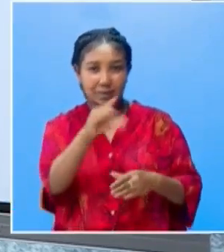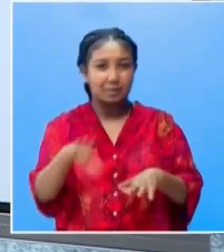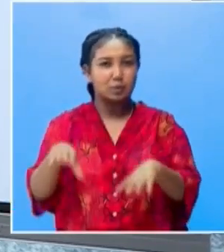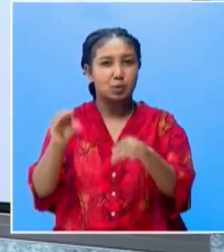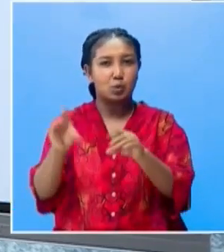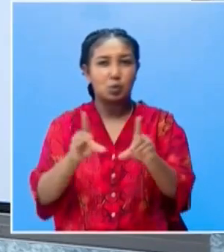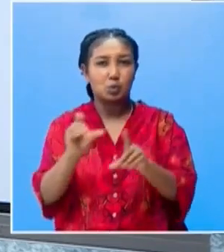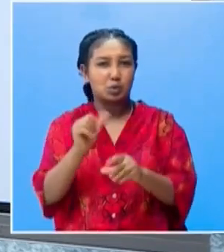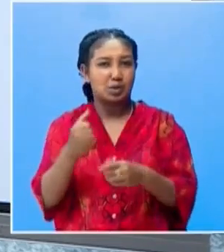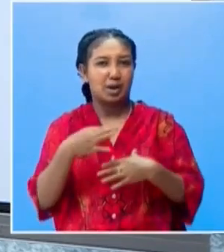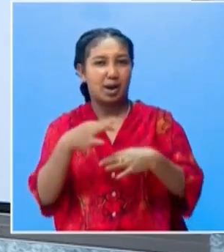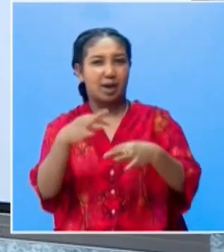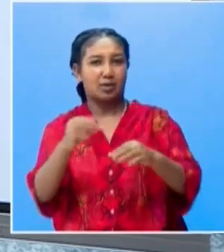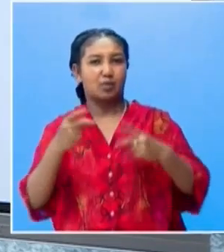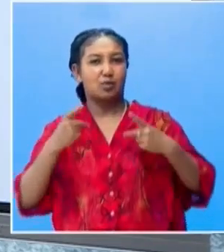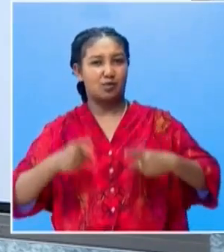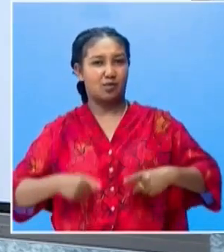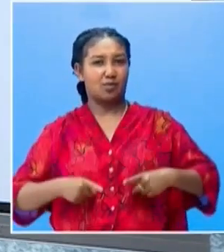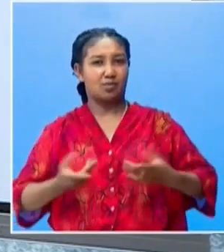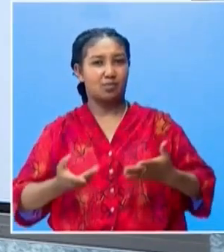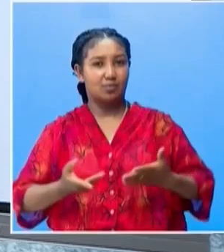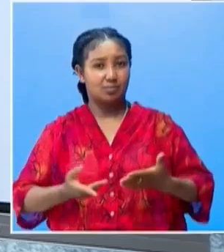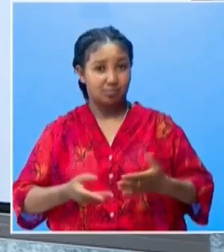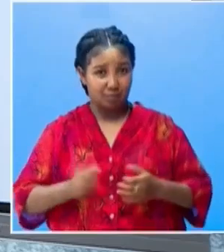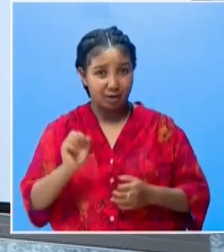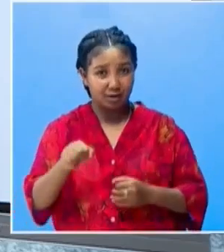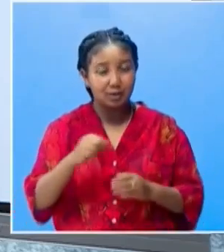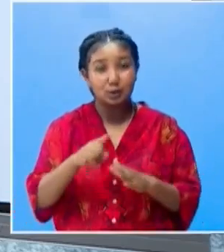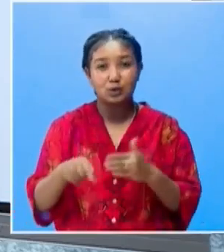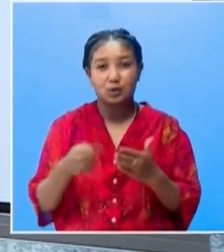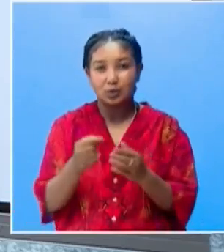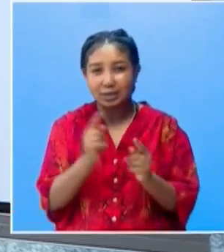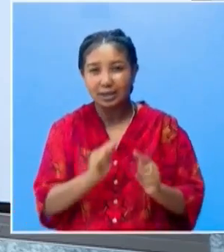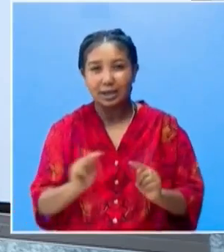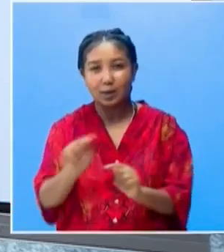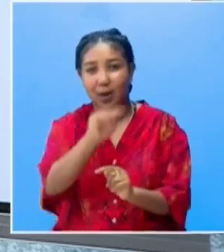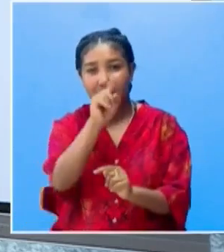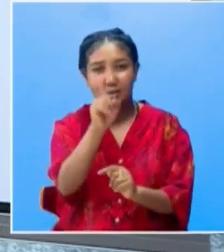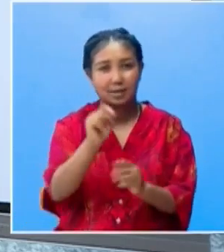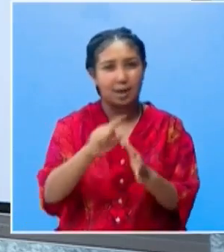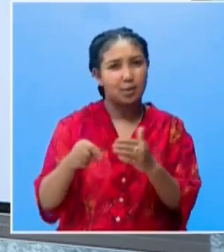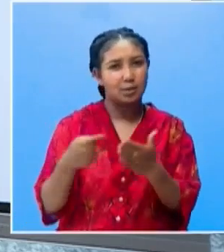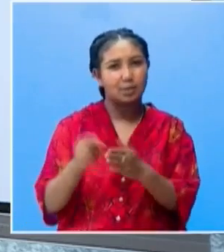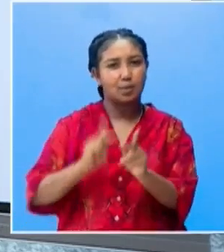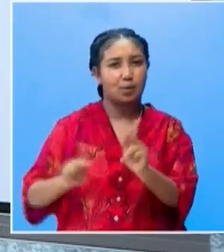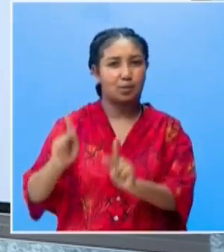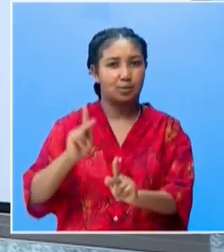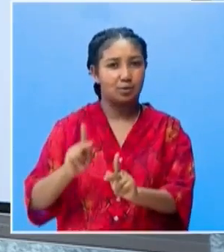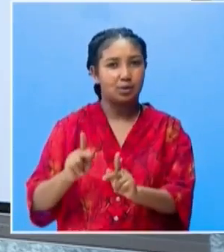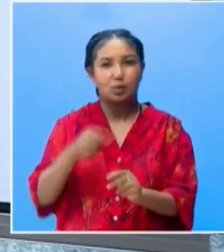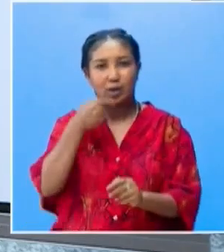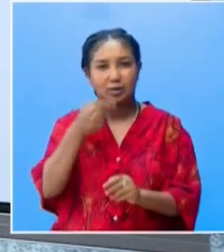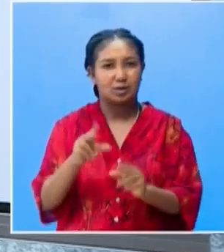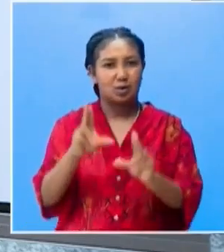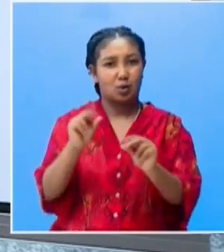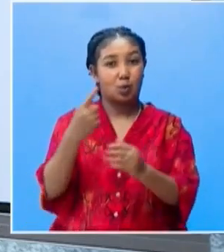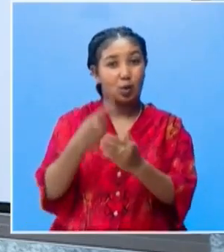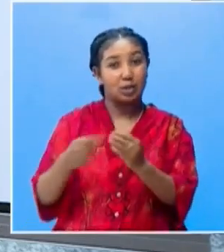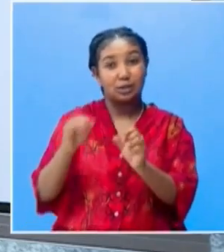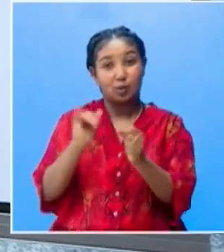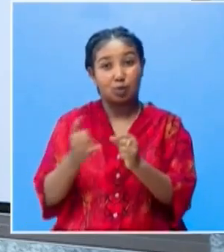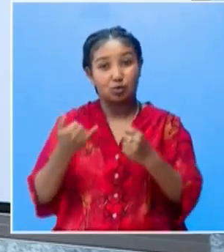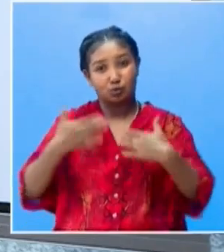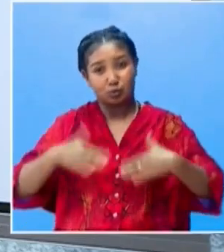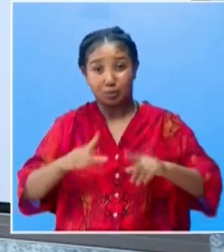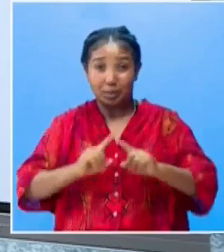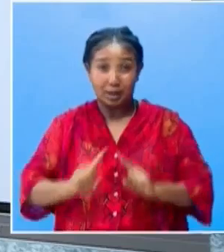who doesn't like to wear uniforms. Yes? So technically we are asking about these people. You can say not only sports suit,